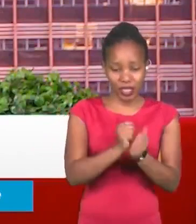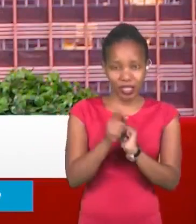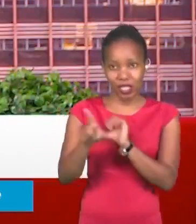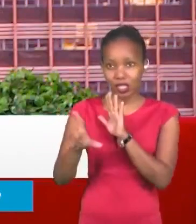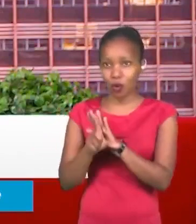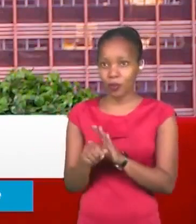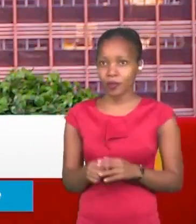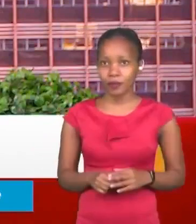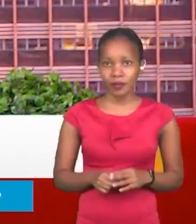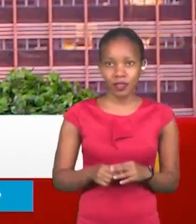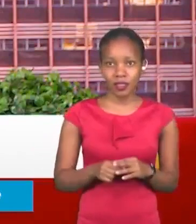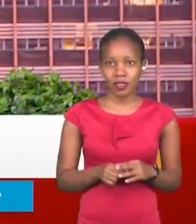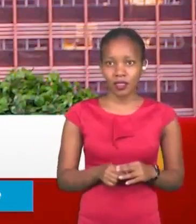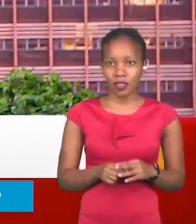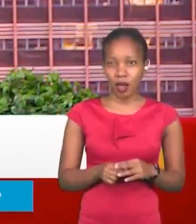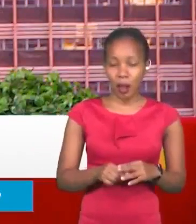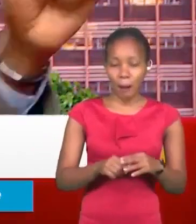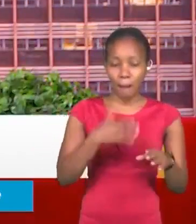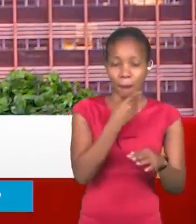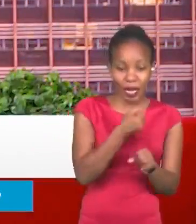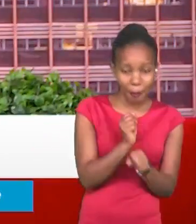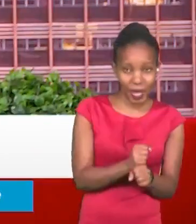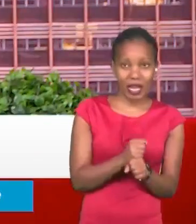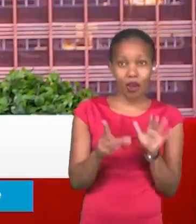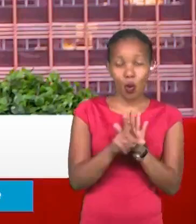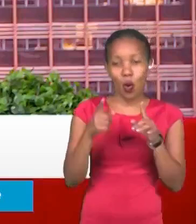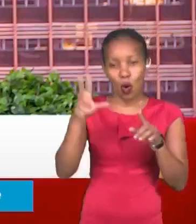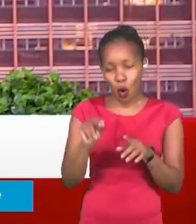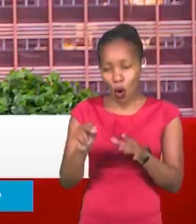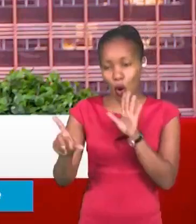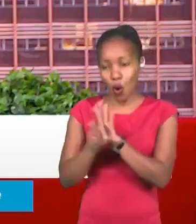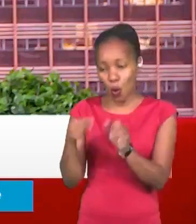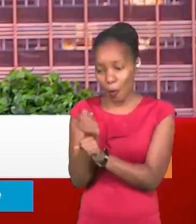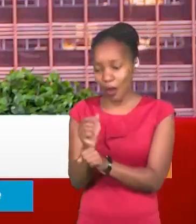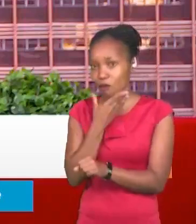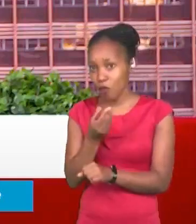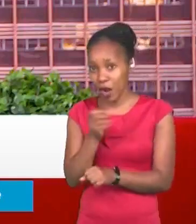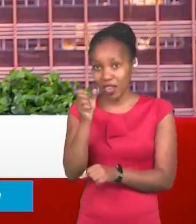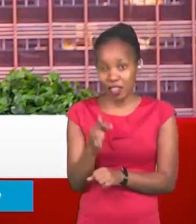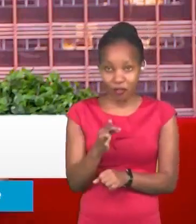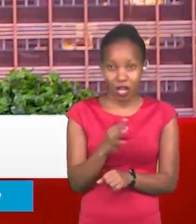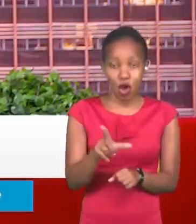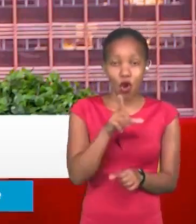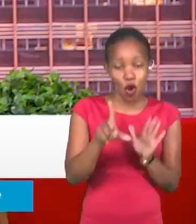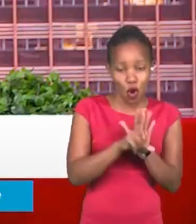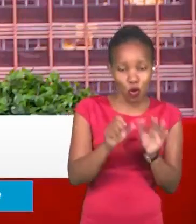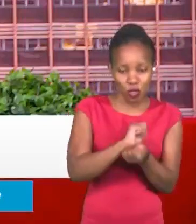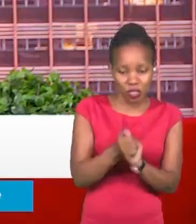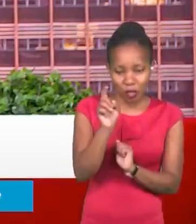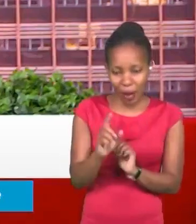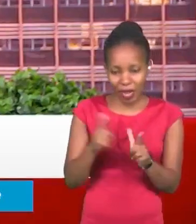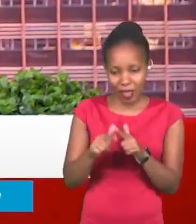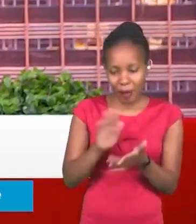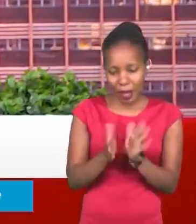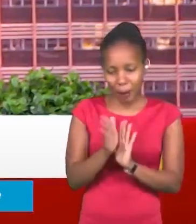Man, it was not man made for the law, but the law made for the man. So if the law was made for the man, the law should be changed to suit the life of the man.